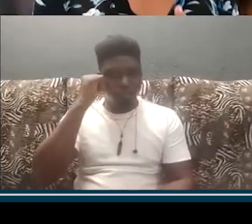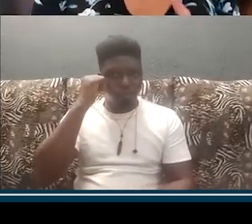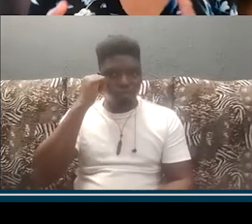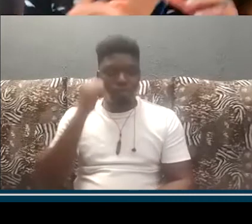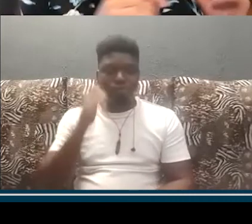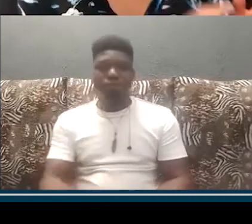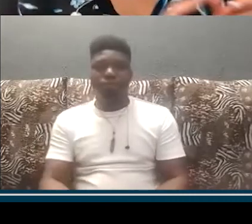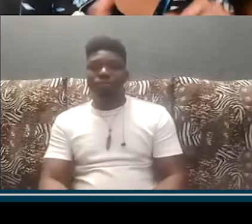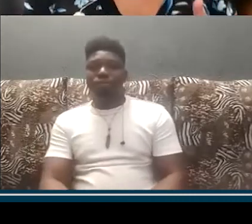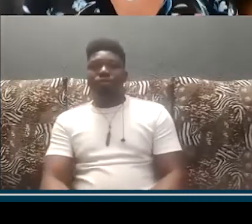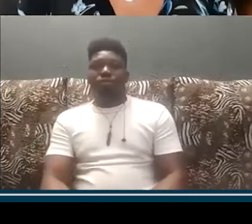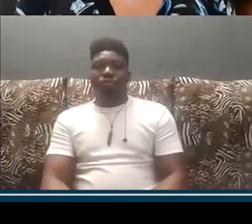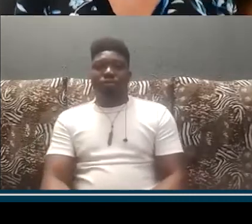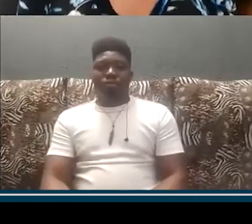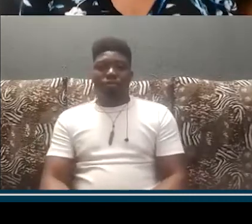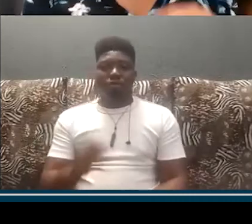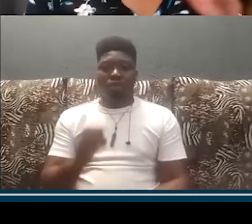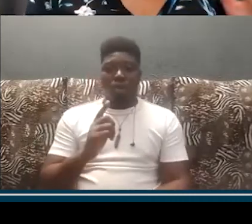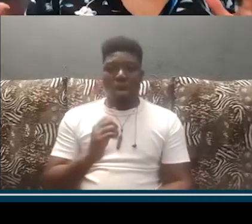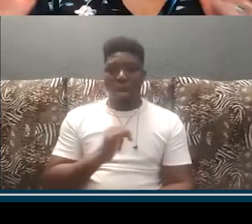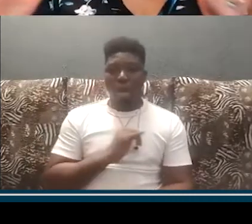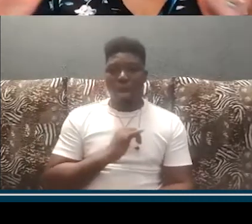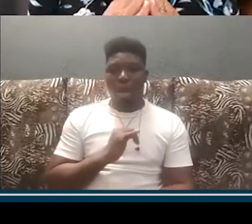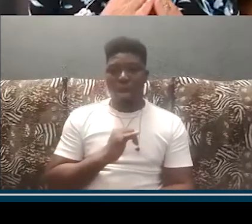Okay, I just want to add one thing before I go there.